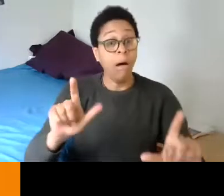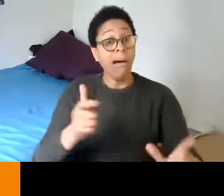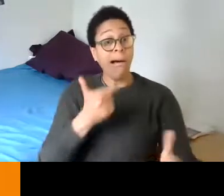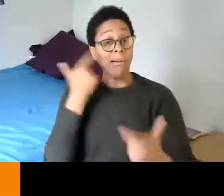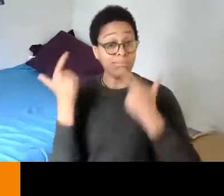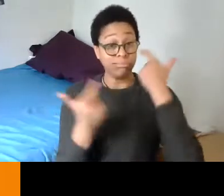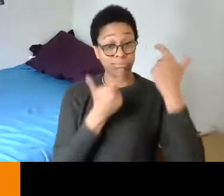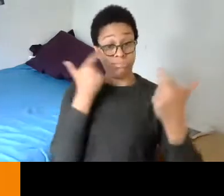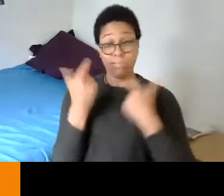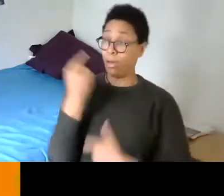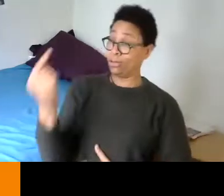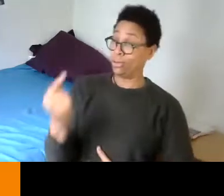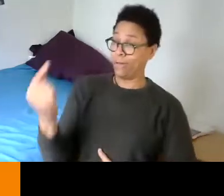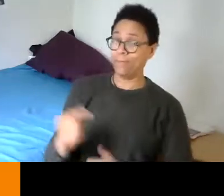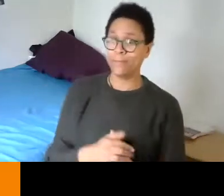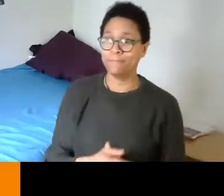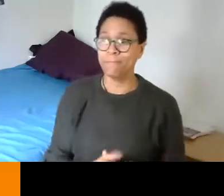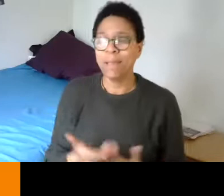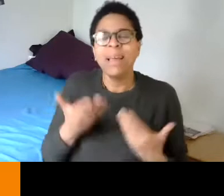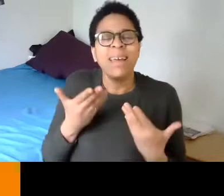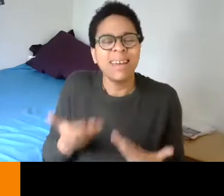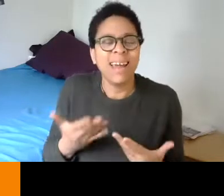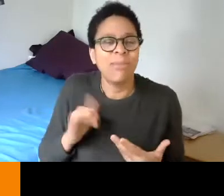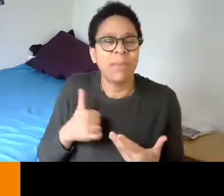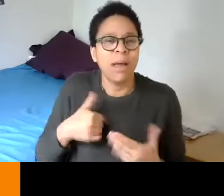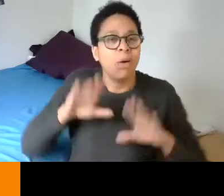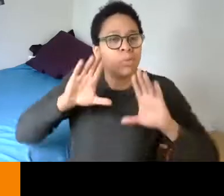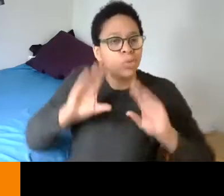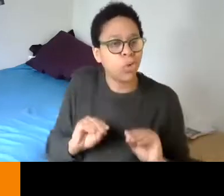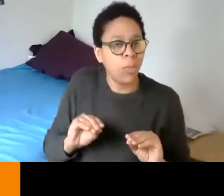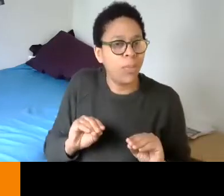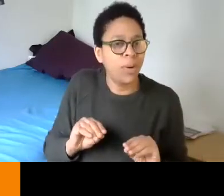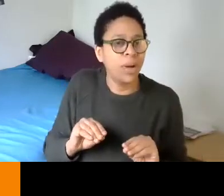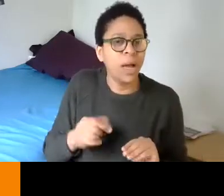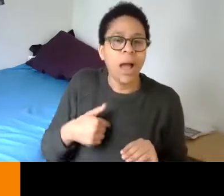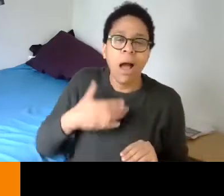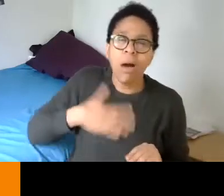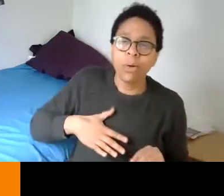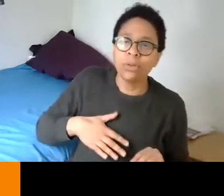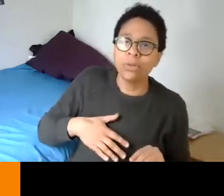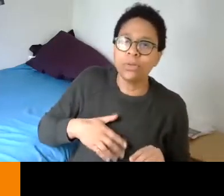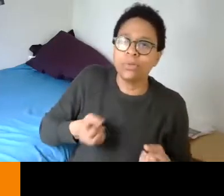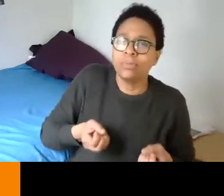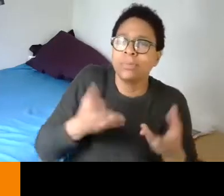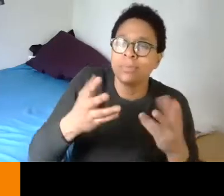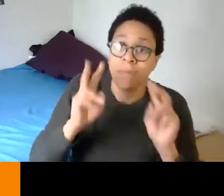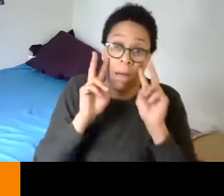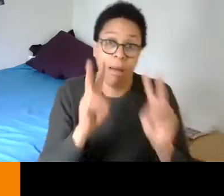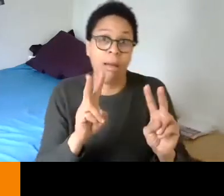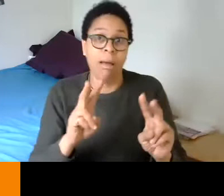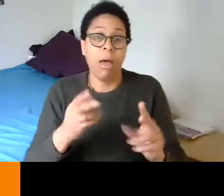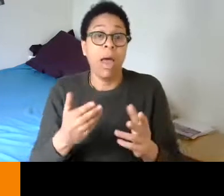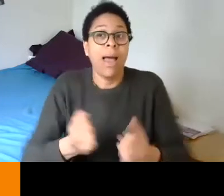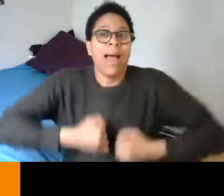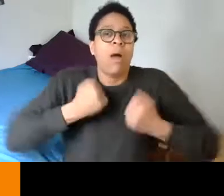And here I'm going to end, and probably this is a bit of a plug, I'm going to end on an image of the main Wellcome Collection search page. This